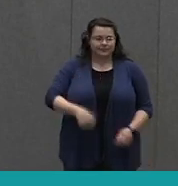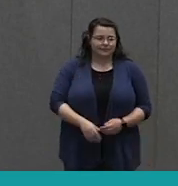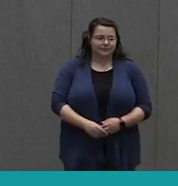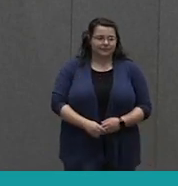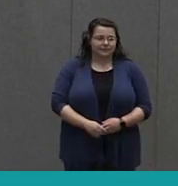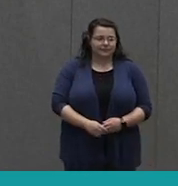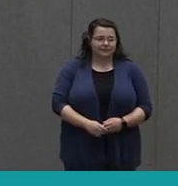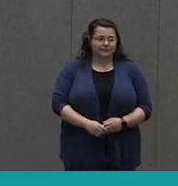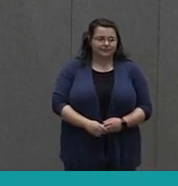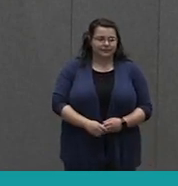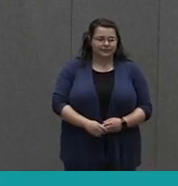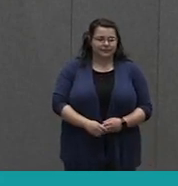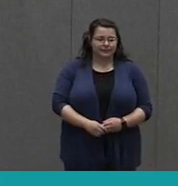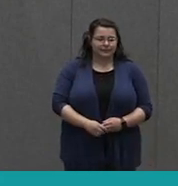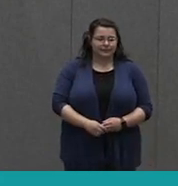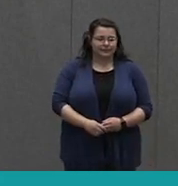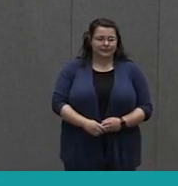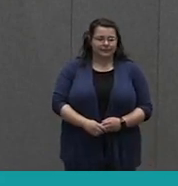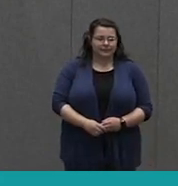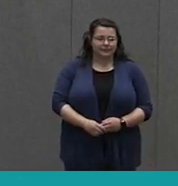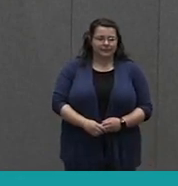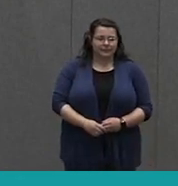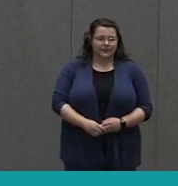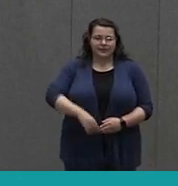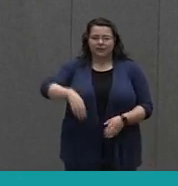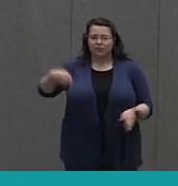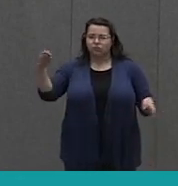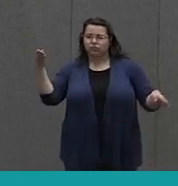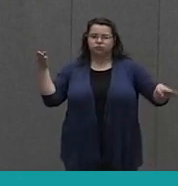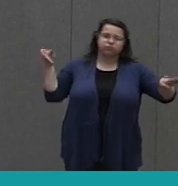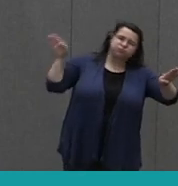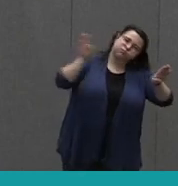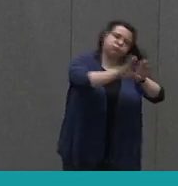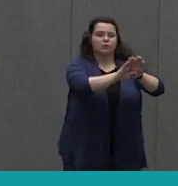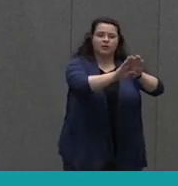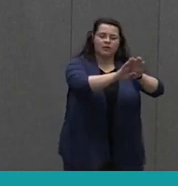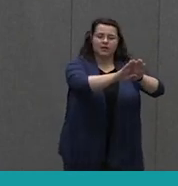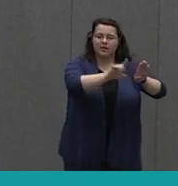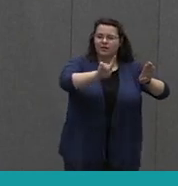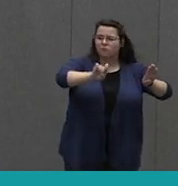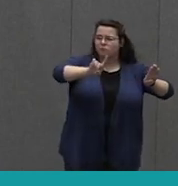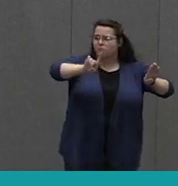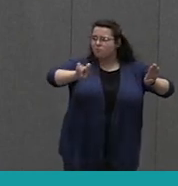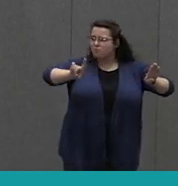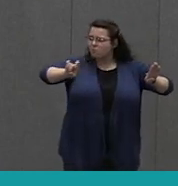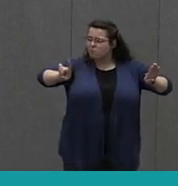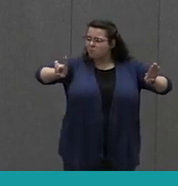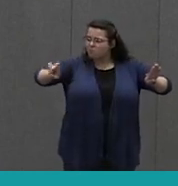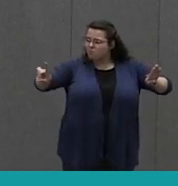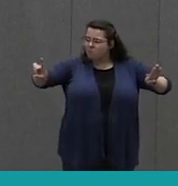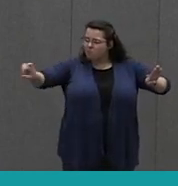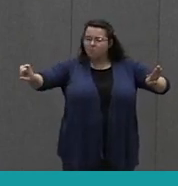cried, stomping herself out of the room, and I won't ever come back, ever, ever, ever.